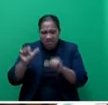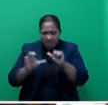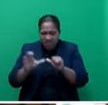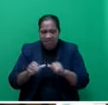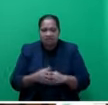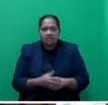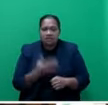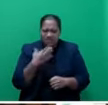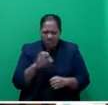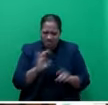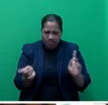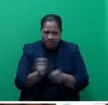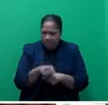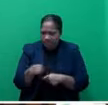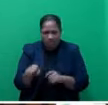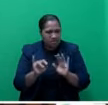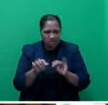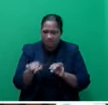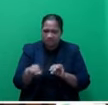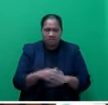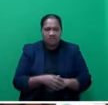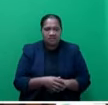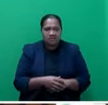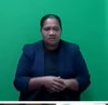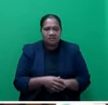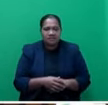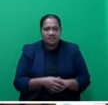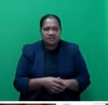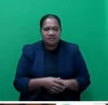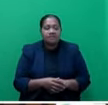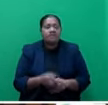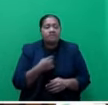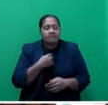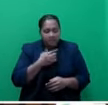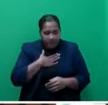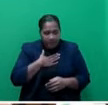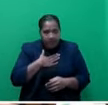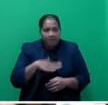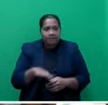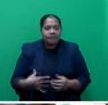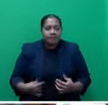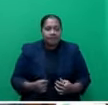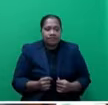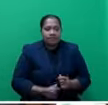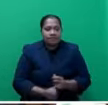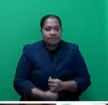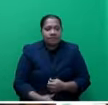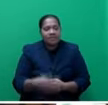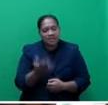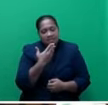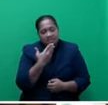obfuscate matters. Mr. Speaker, sir, I would also like to, and I'll start off with Honorable Prasad. He says, you